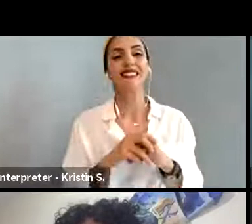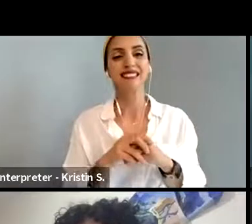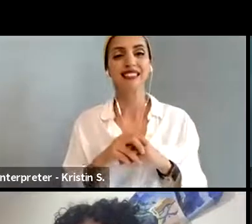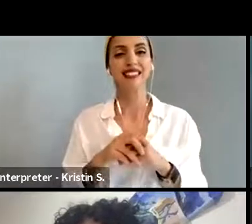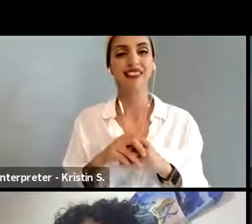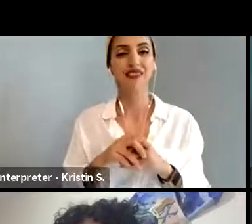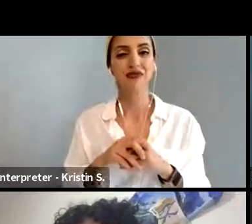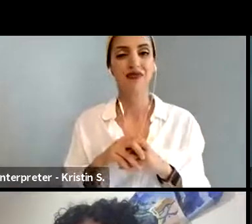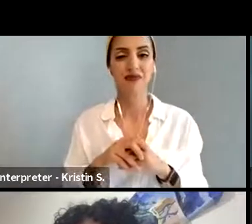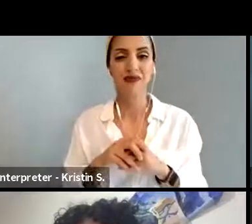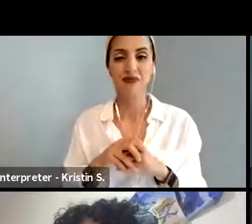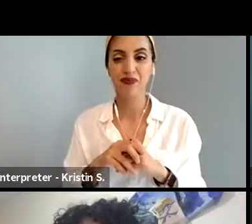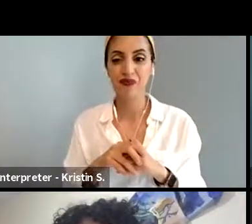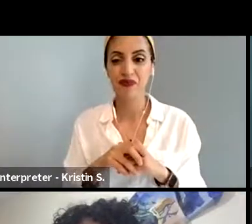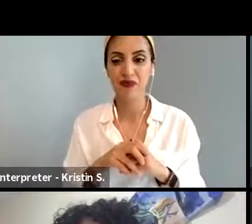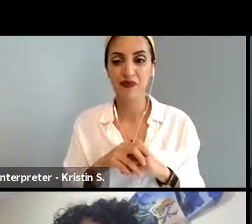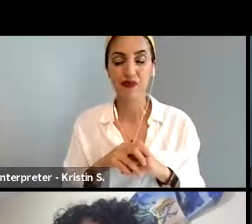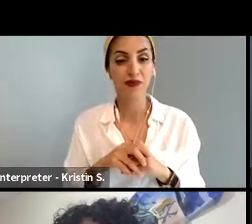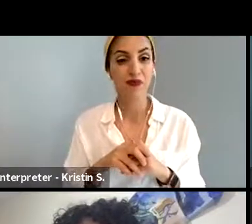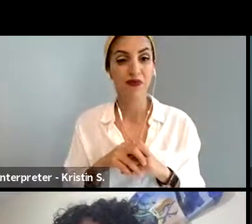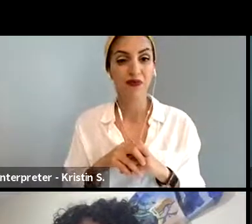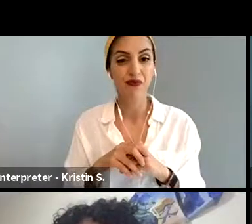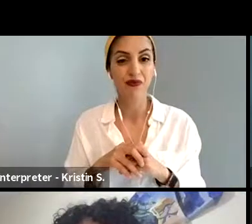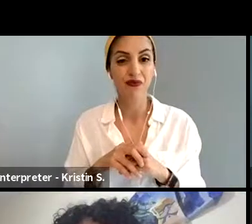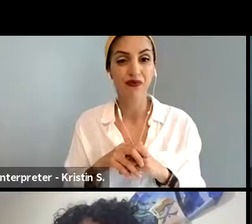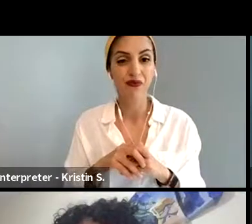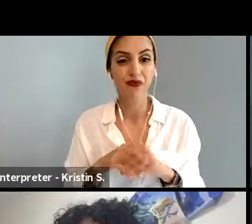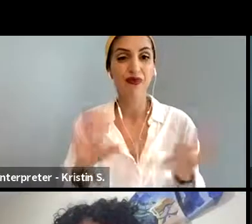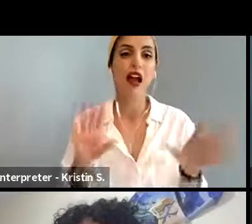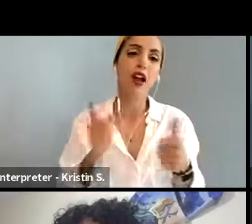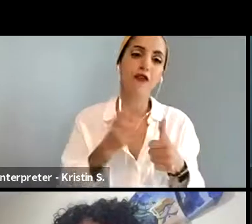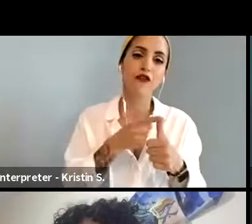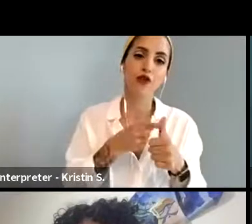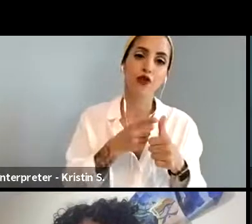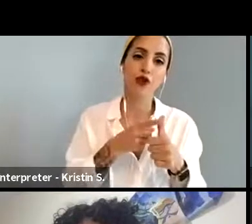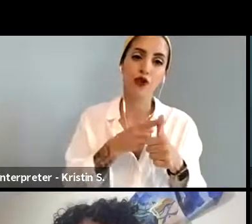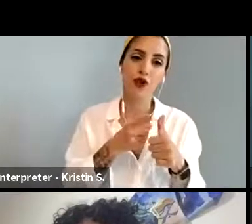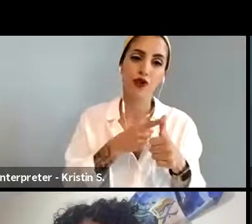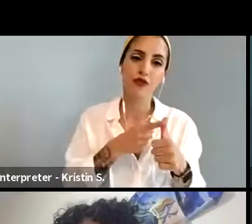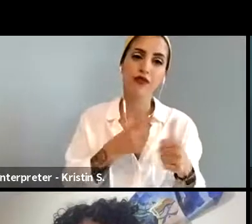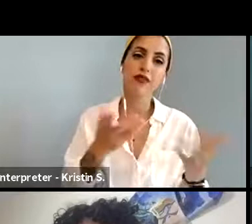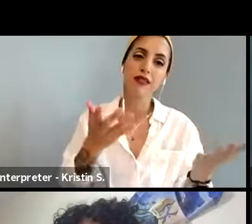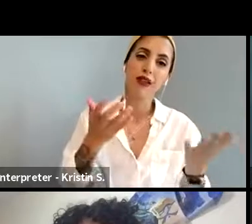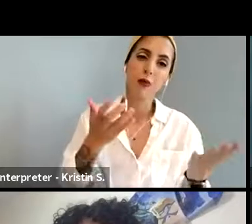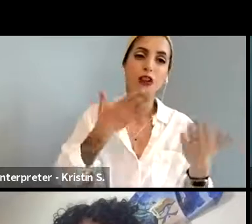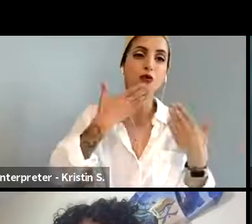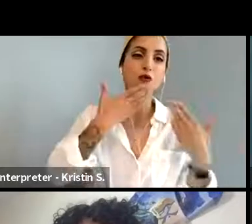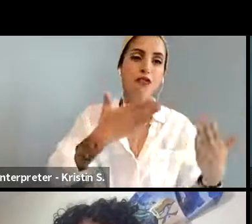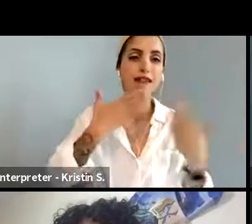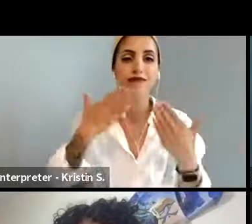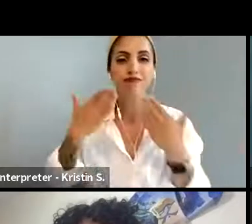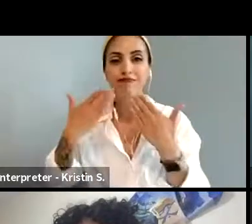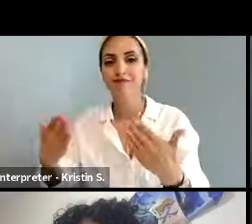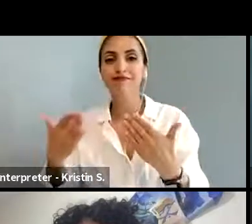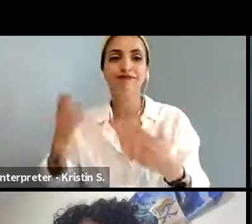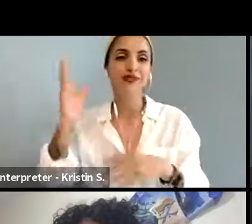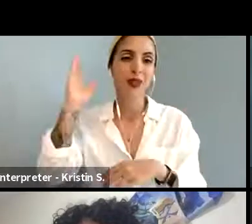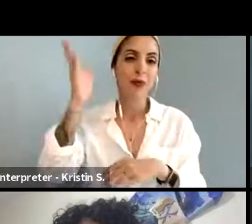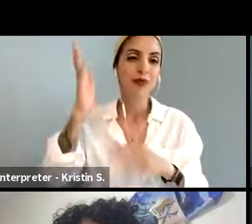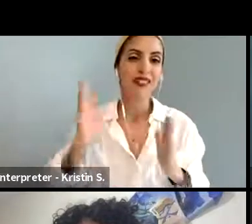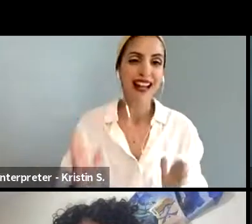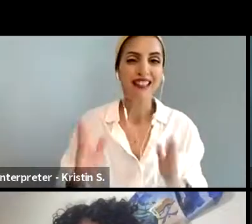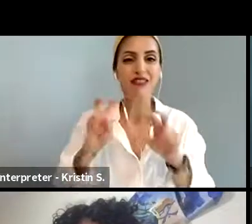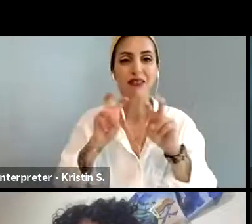I think so. And I will, first I want to acknowledge and thank you all for inspiring